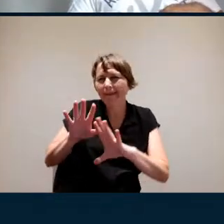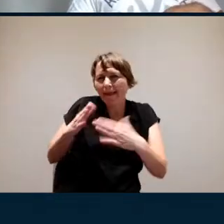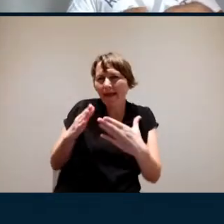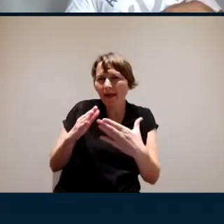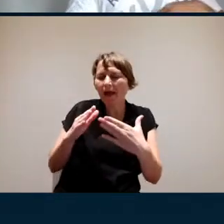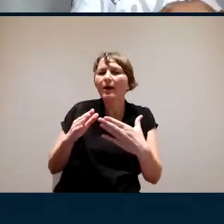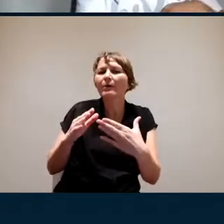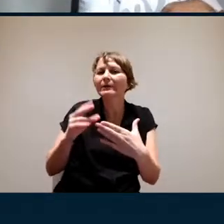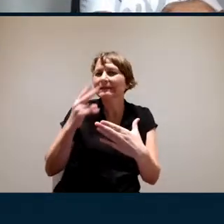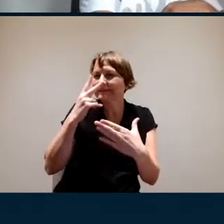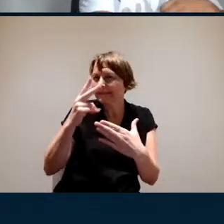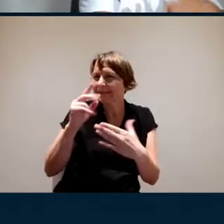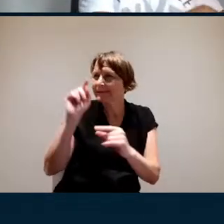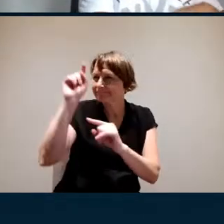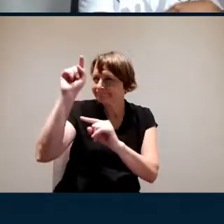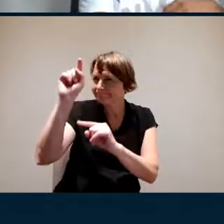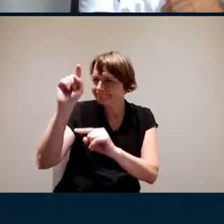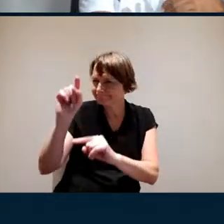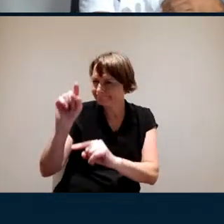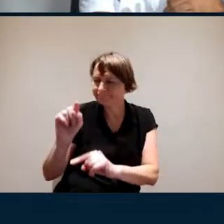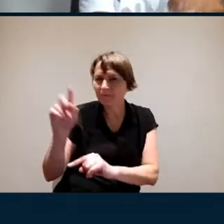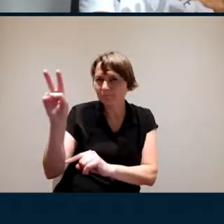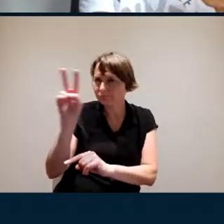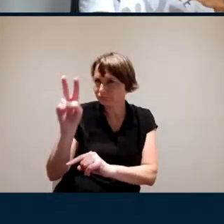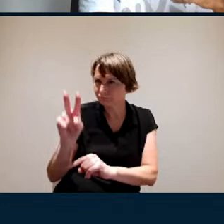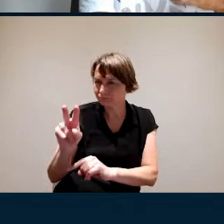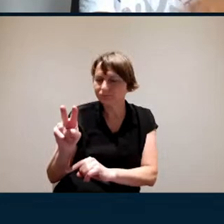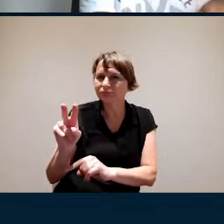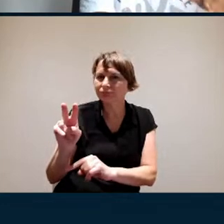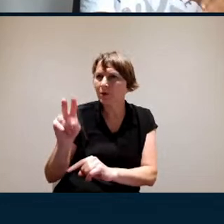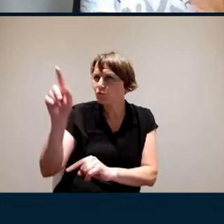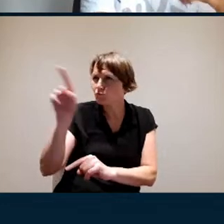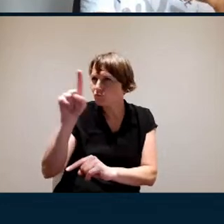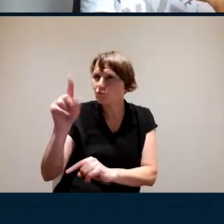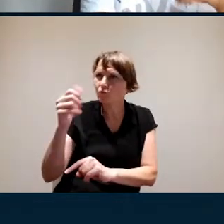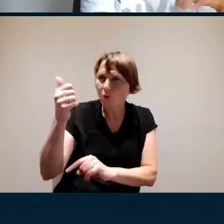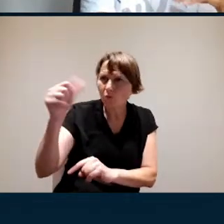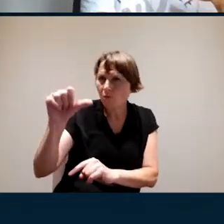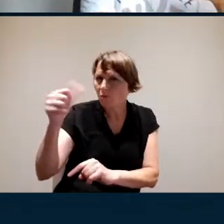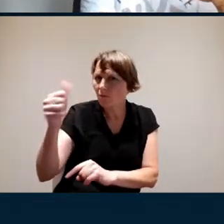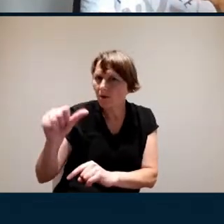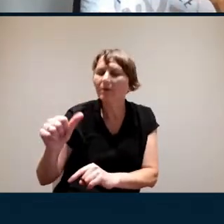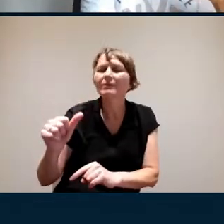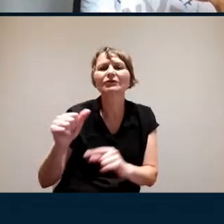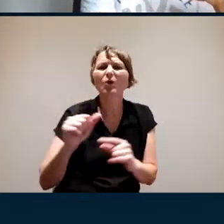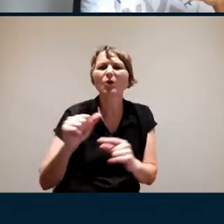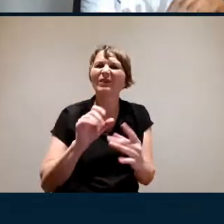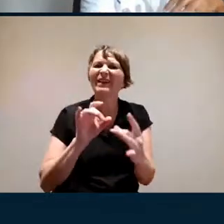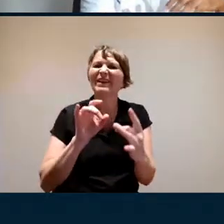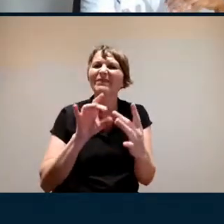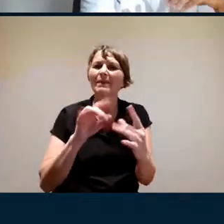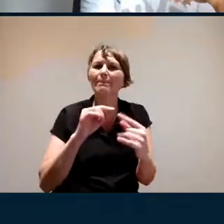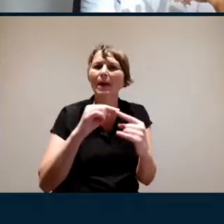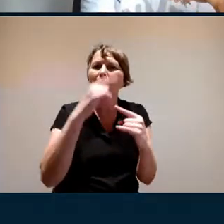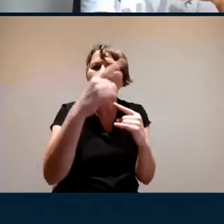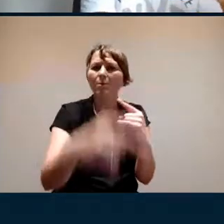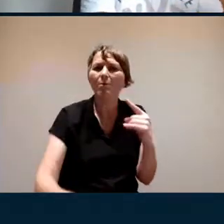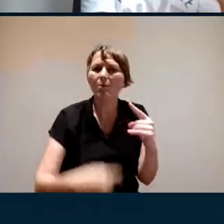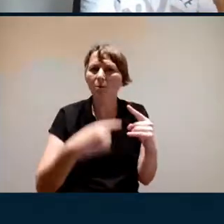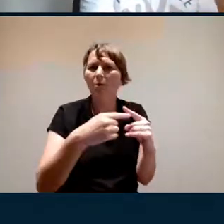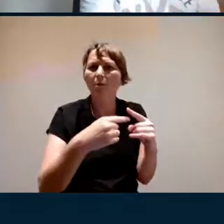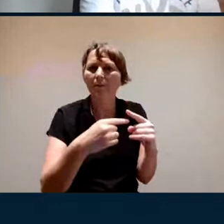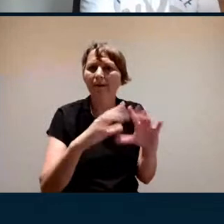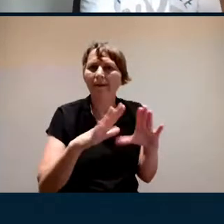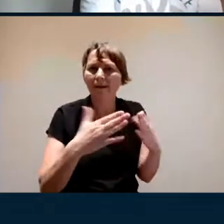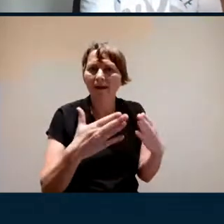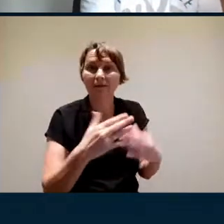board, we can implement feedback loop within the extension by application insights.